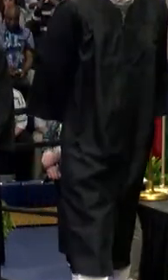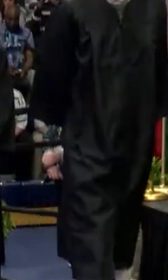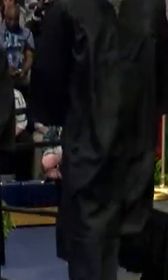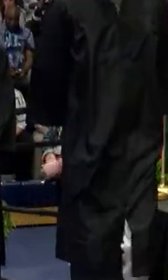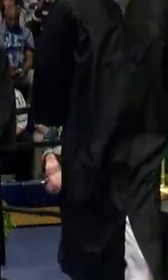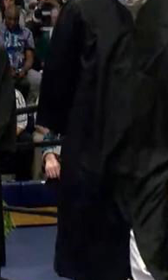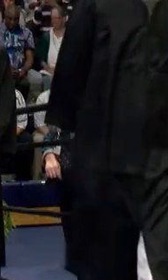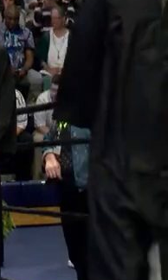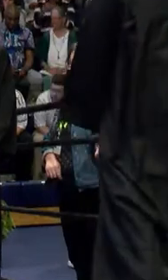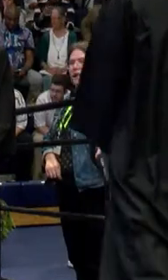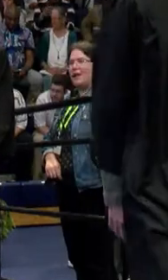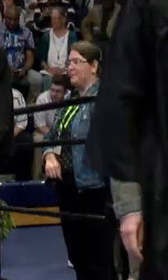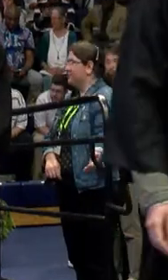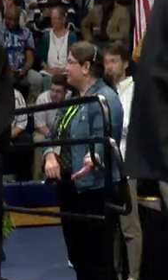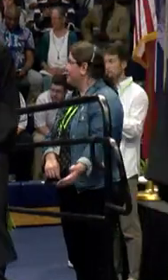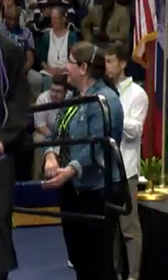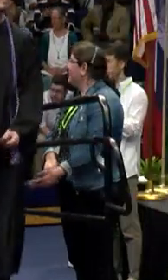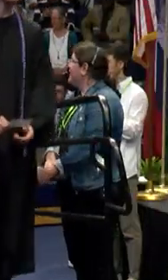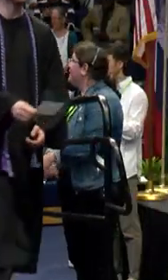Declan Sava.